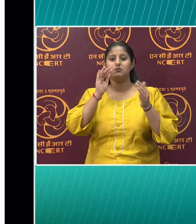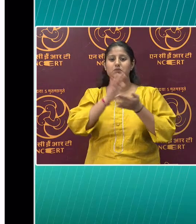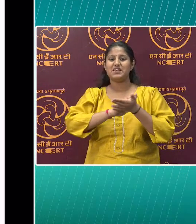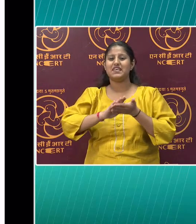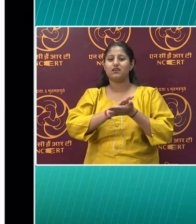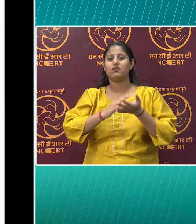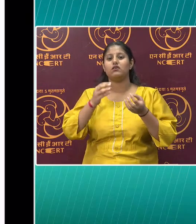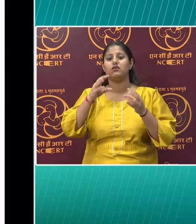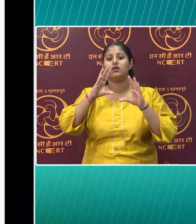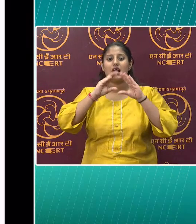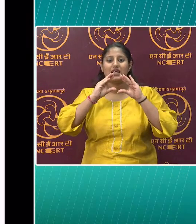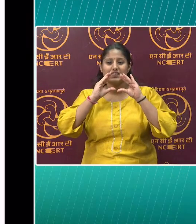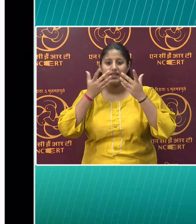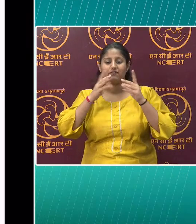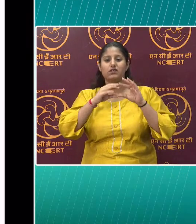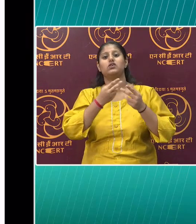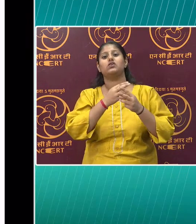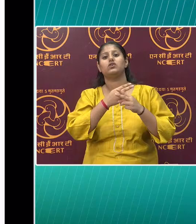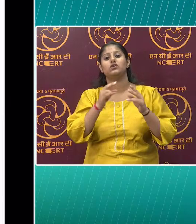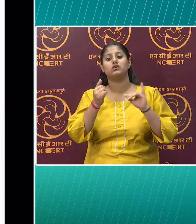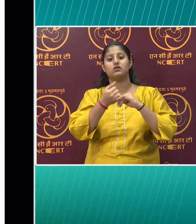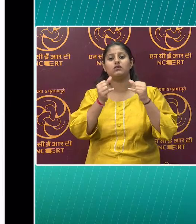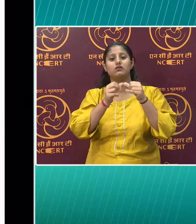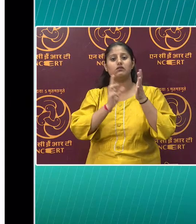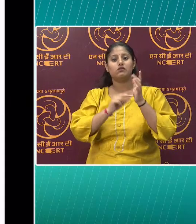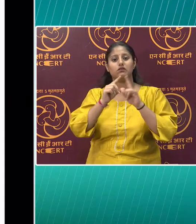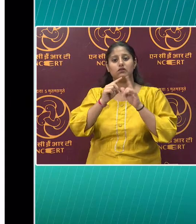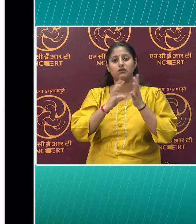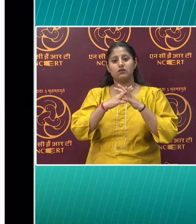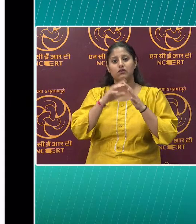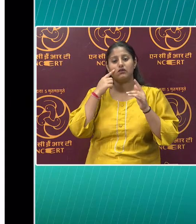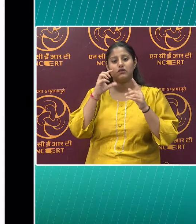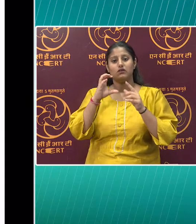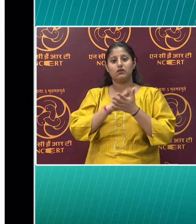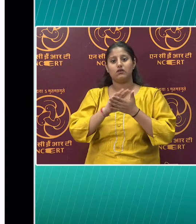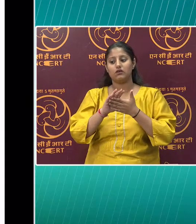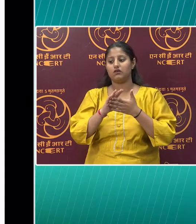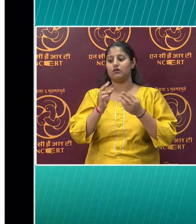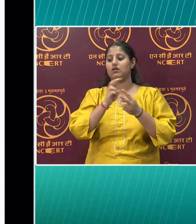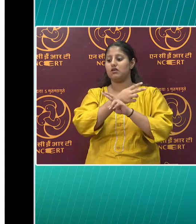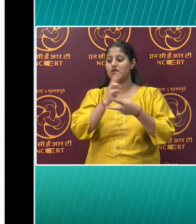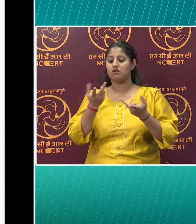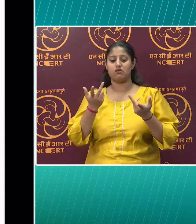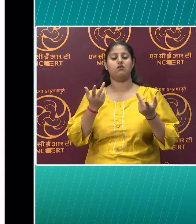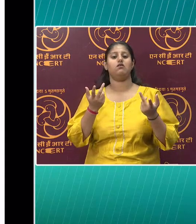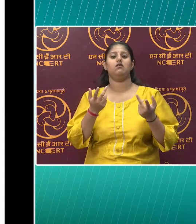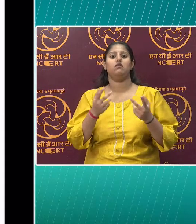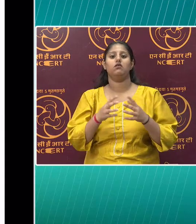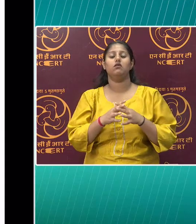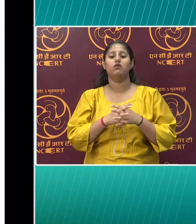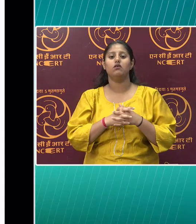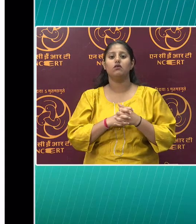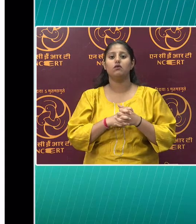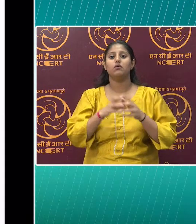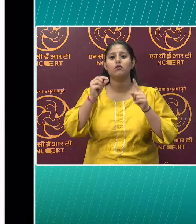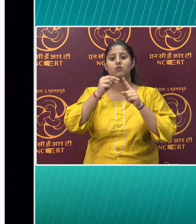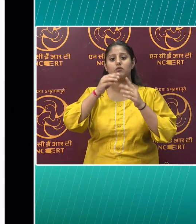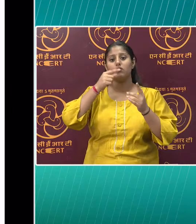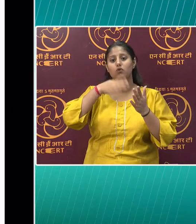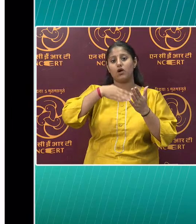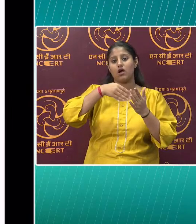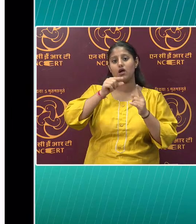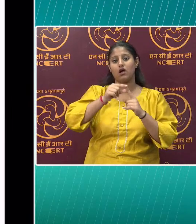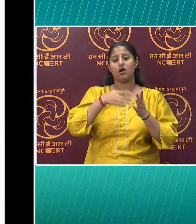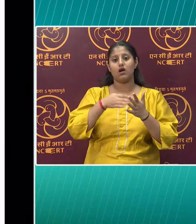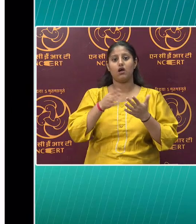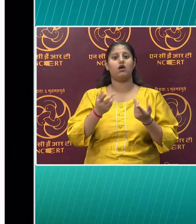things like beverages, like in Goa, kokum is very popular. So Right. when we were in a workshop in